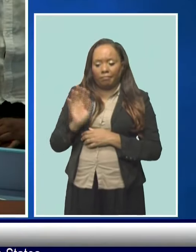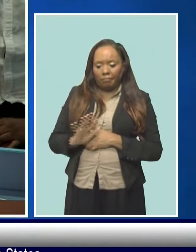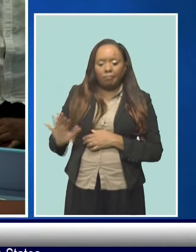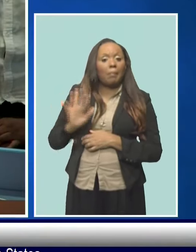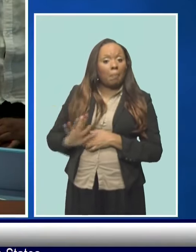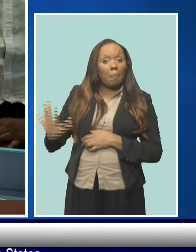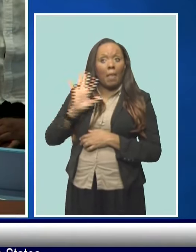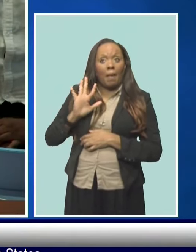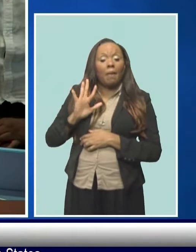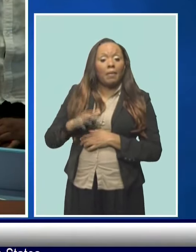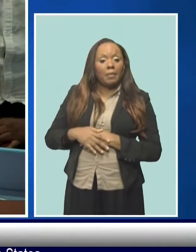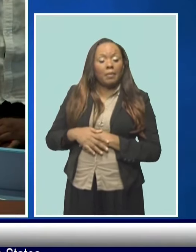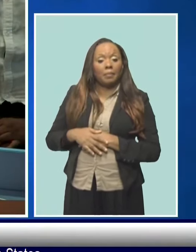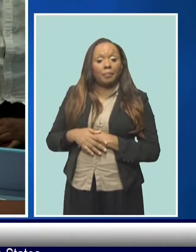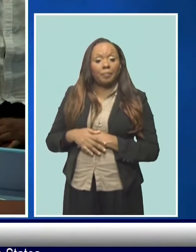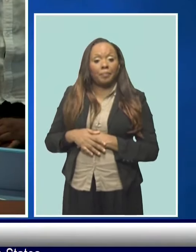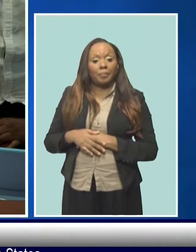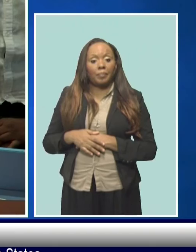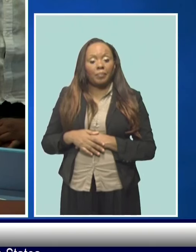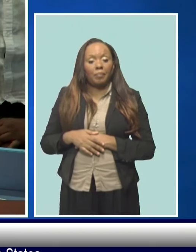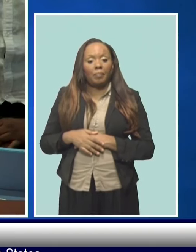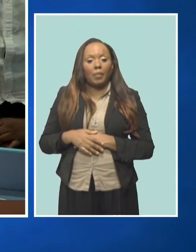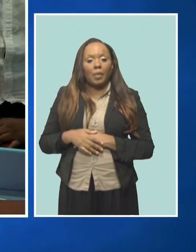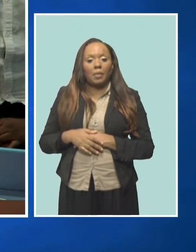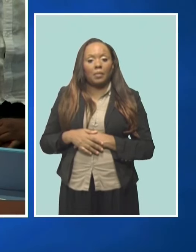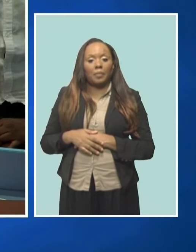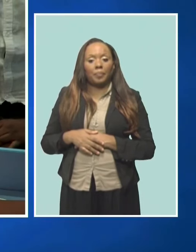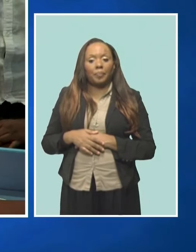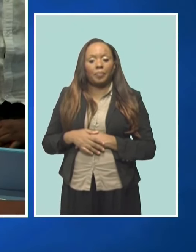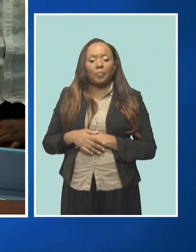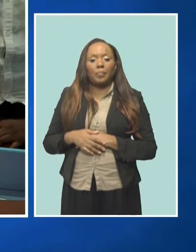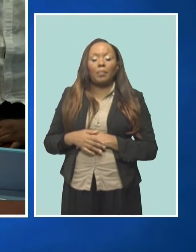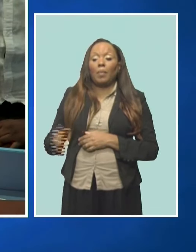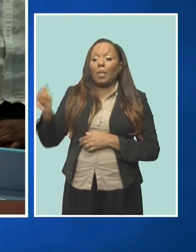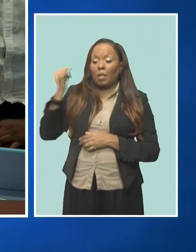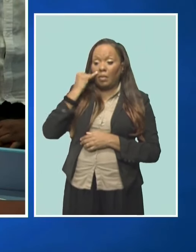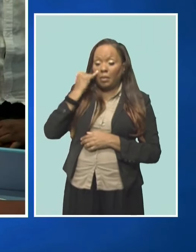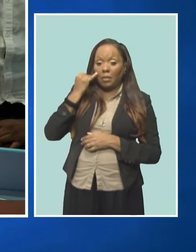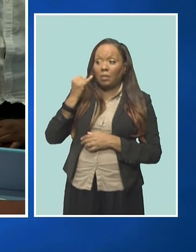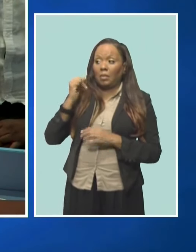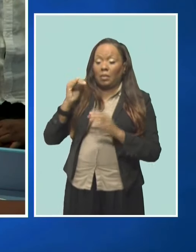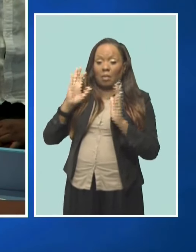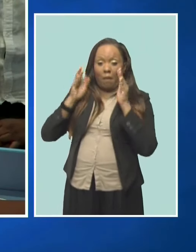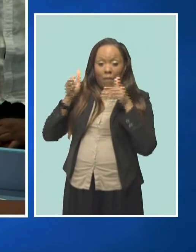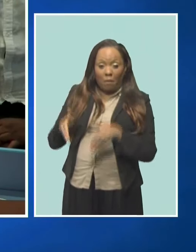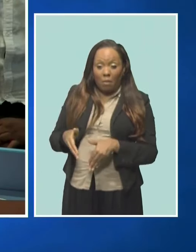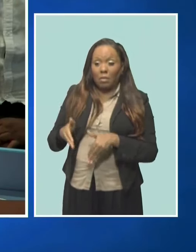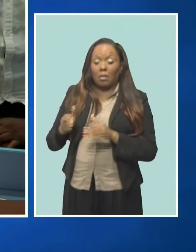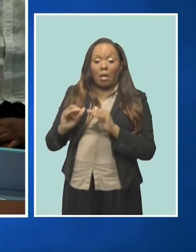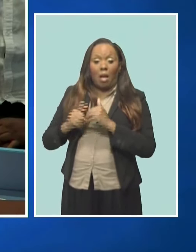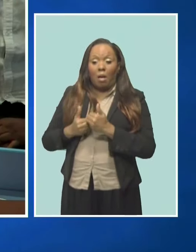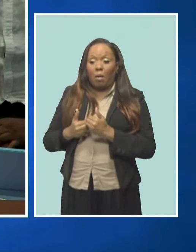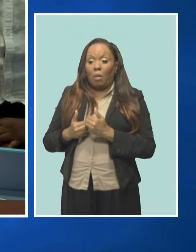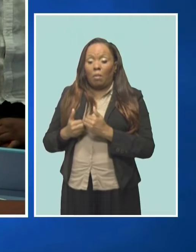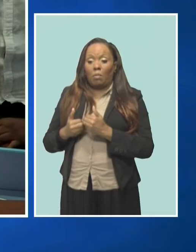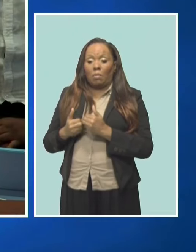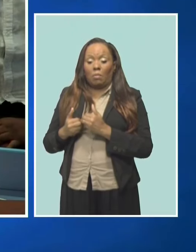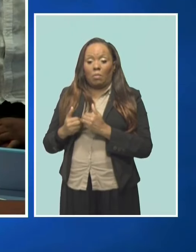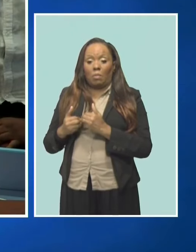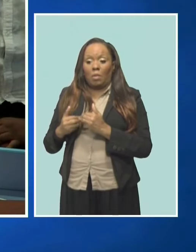are convinced that unless the hemisphere focuses in a meaningful way on the intrinsic link between